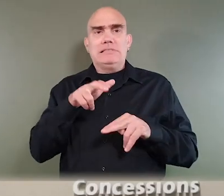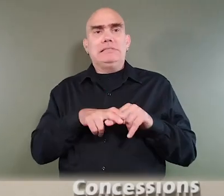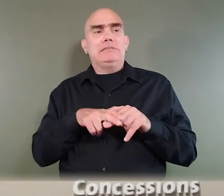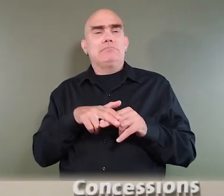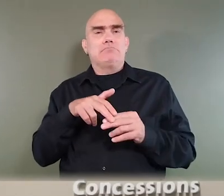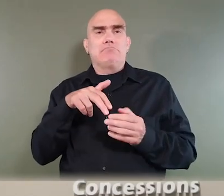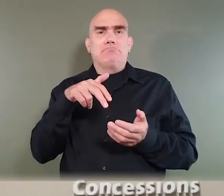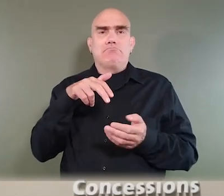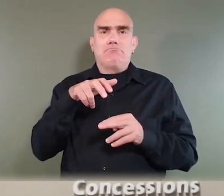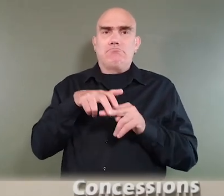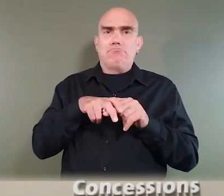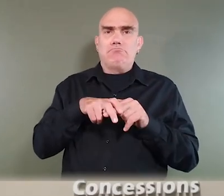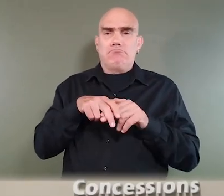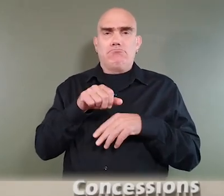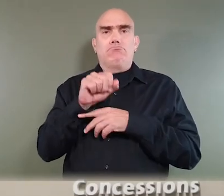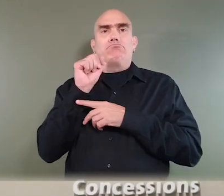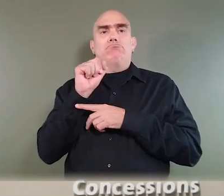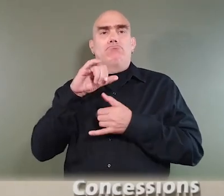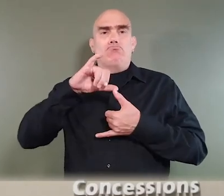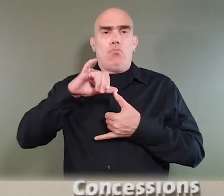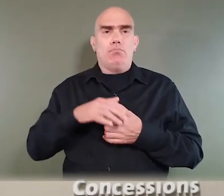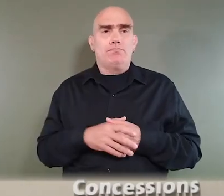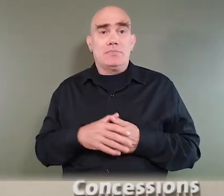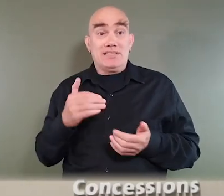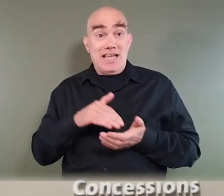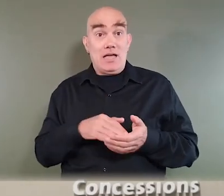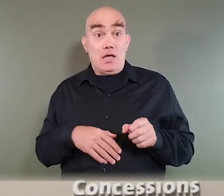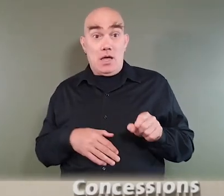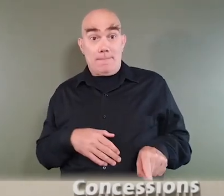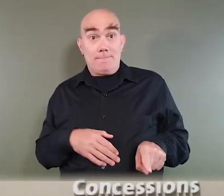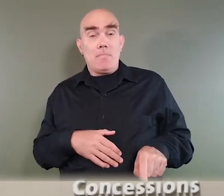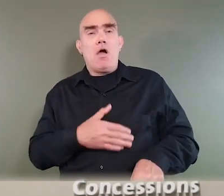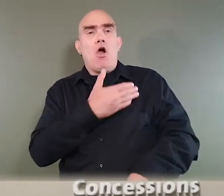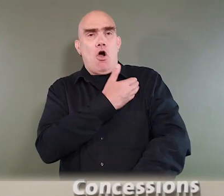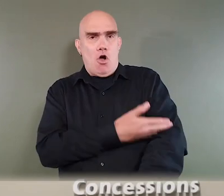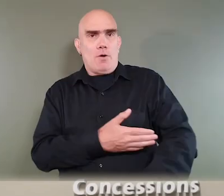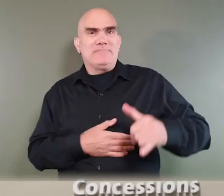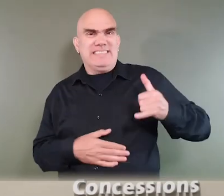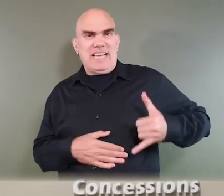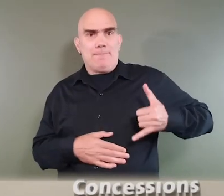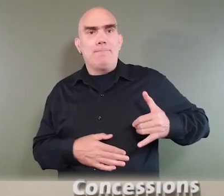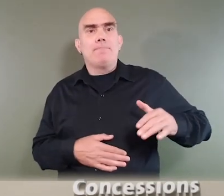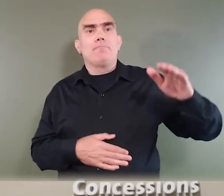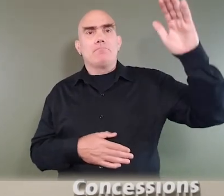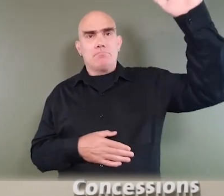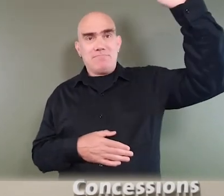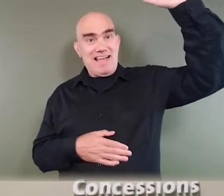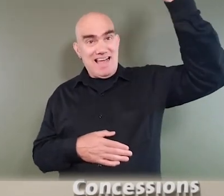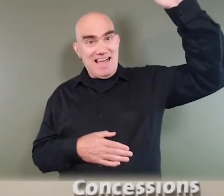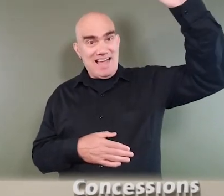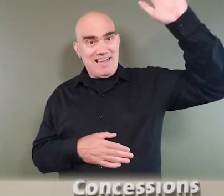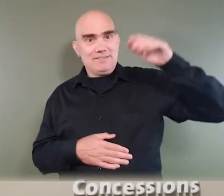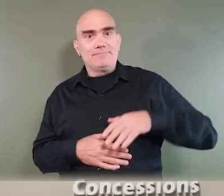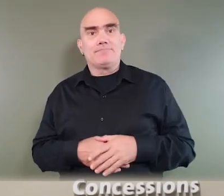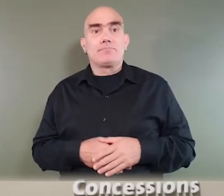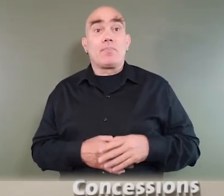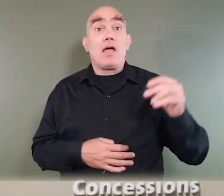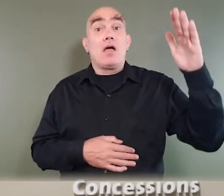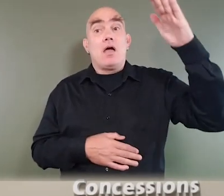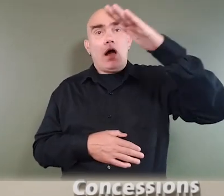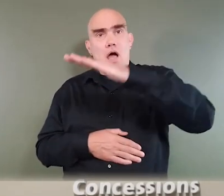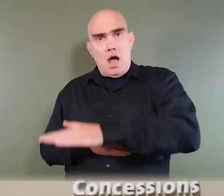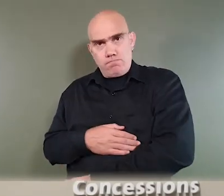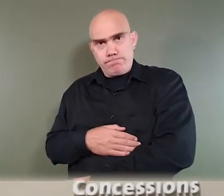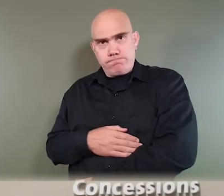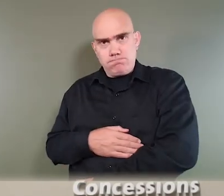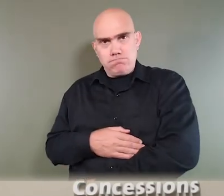up nice and tall. And again, we got this straight leg. We take the same side arm. We wave hello to a friend, and that hand comes down on the bent knee.